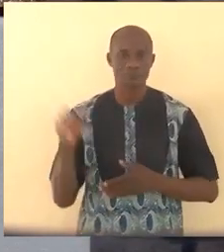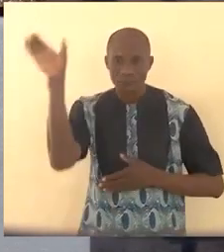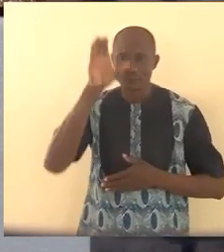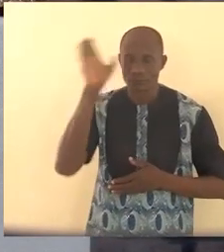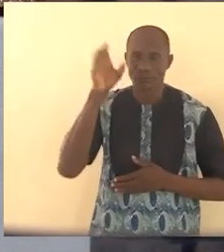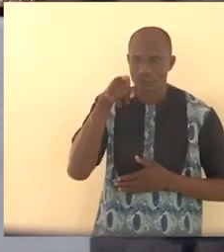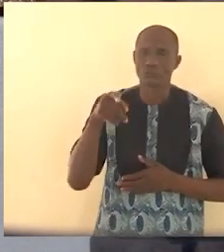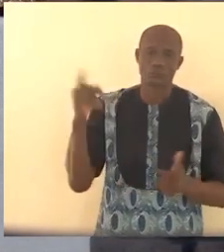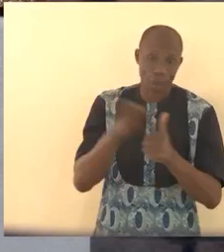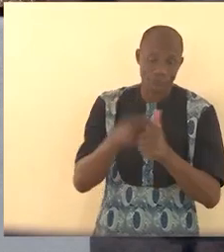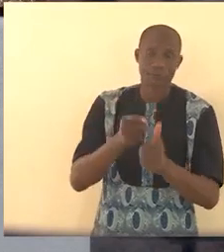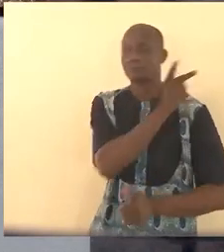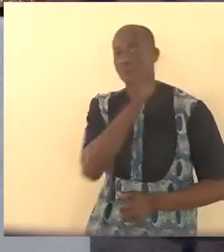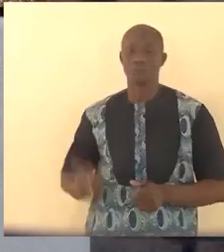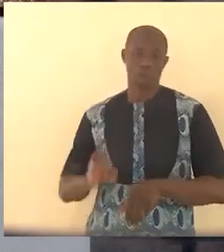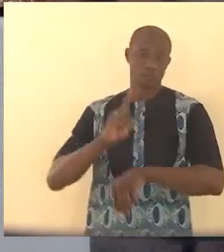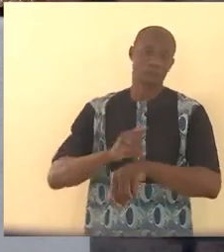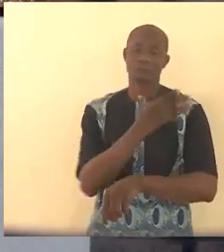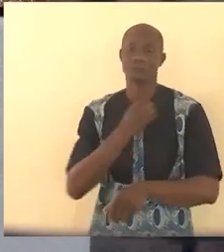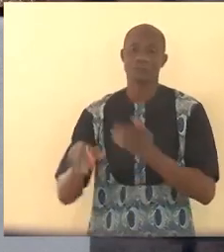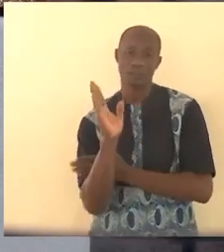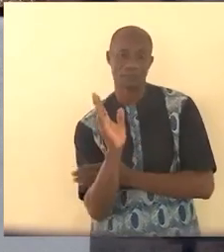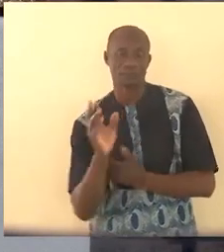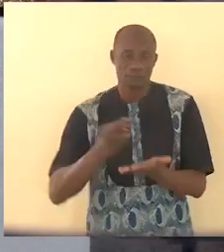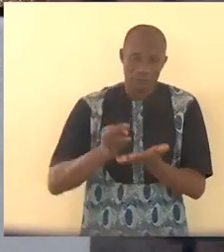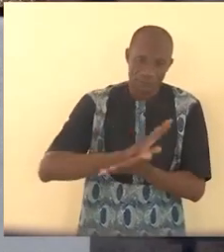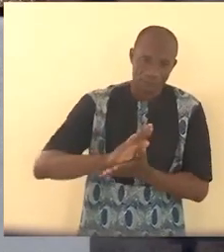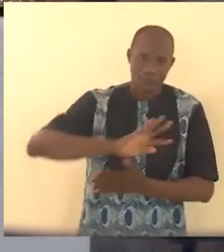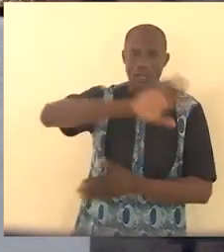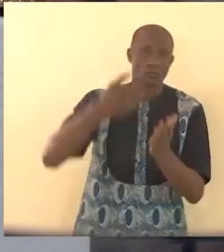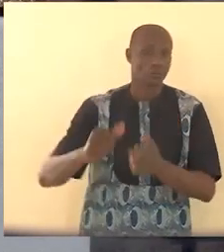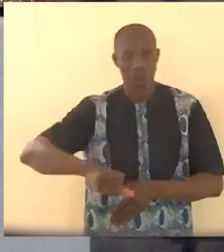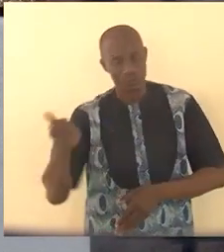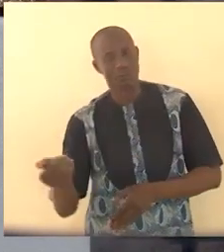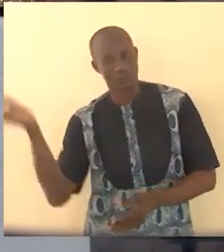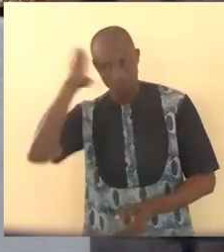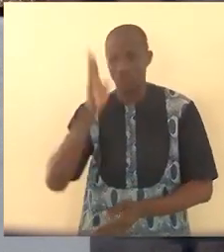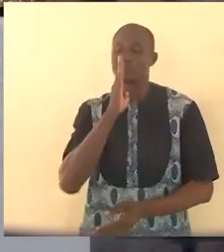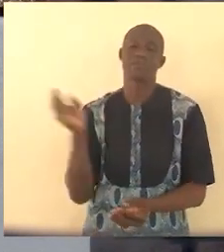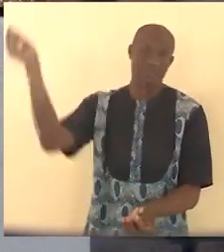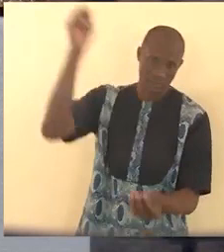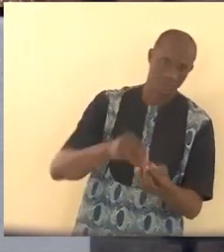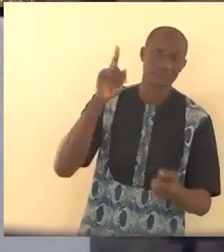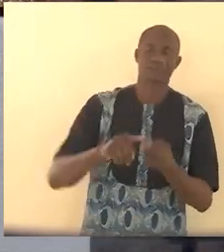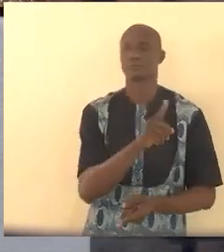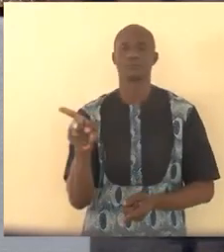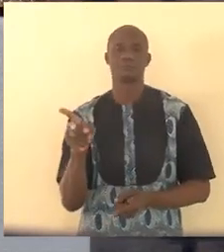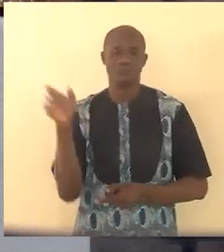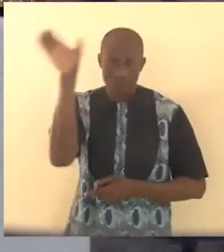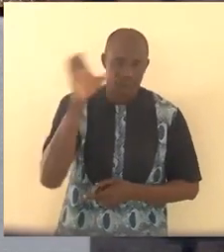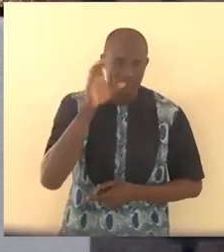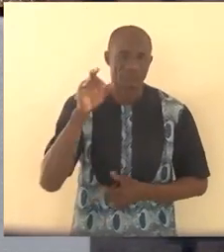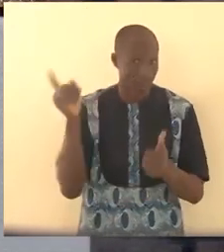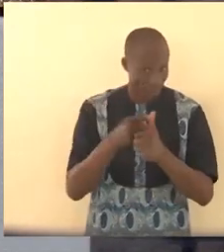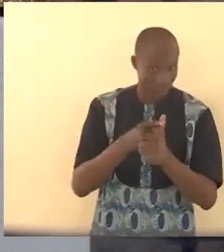Seek ye first the kingdom of God and his righteousness, and all the rest will be added unto you as well. Seek